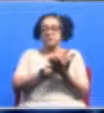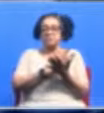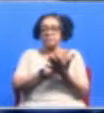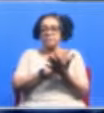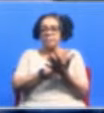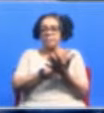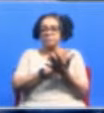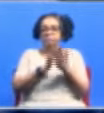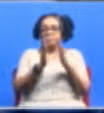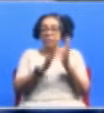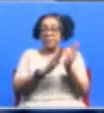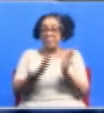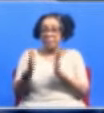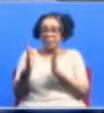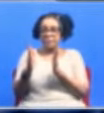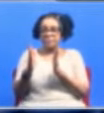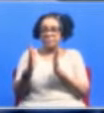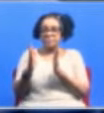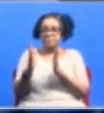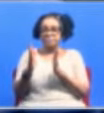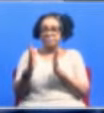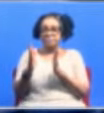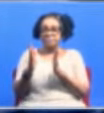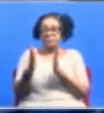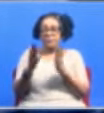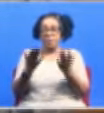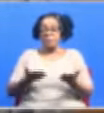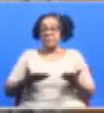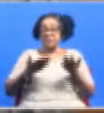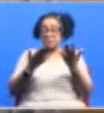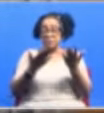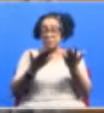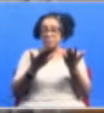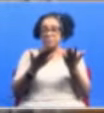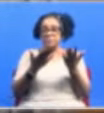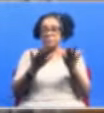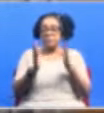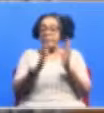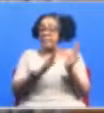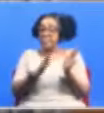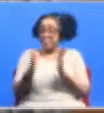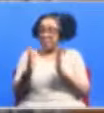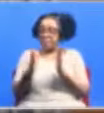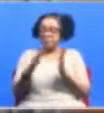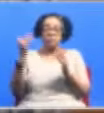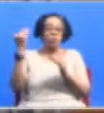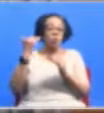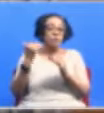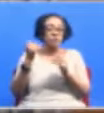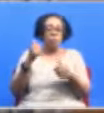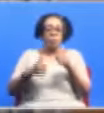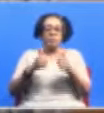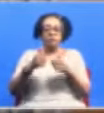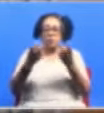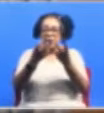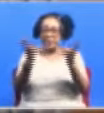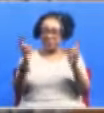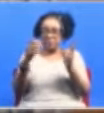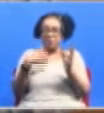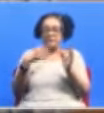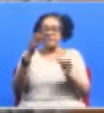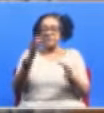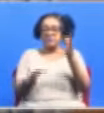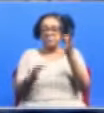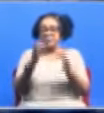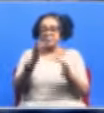prepare lawyers who will represent them, prepare the courts that will listen to them, and get judgments that stop this kind